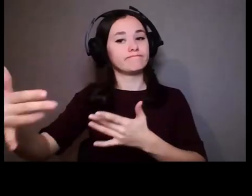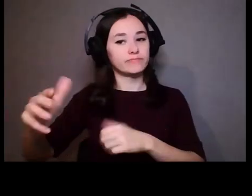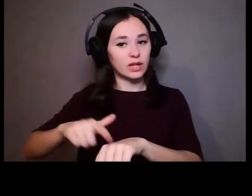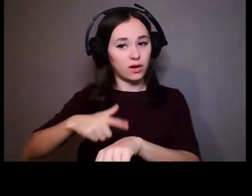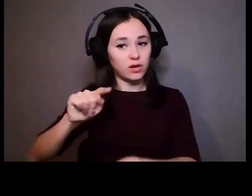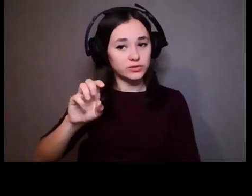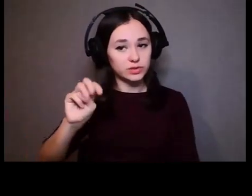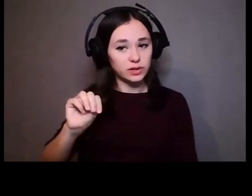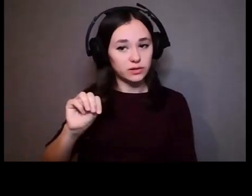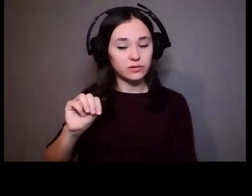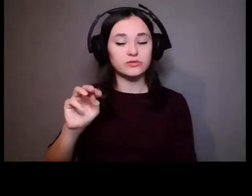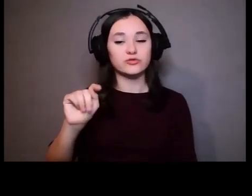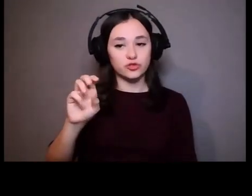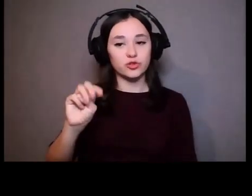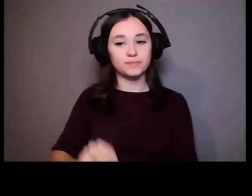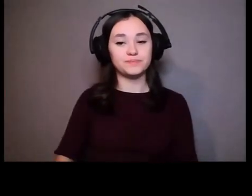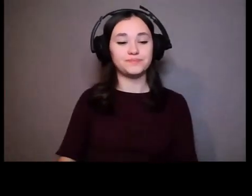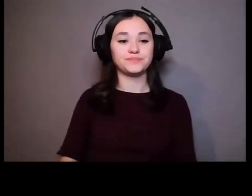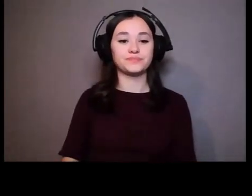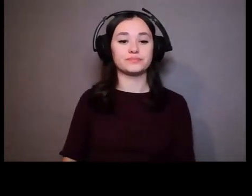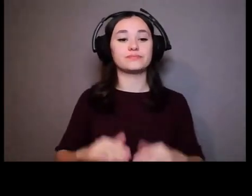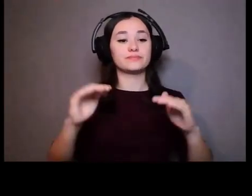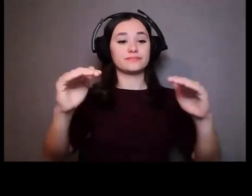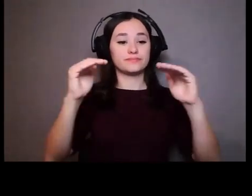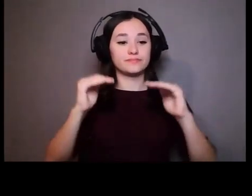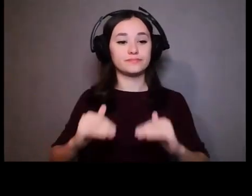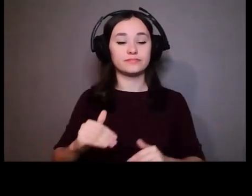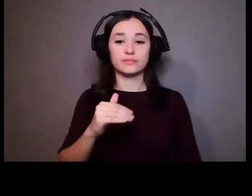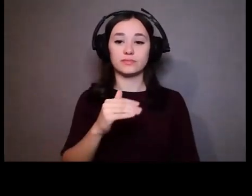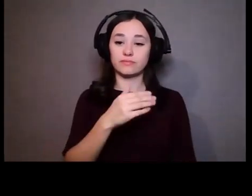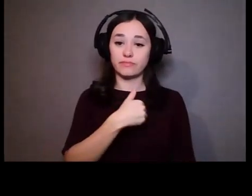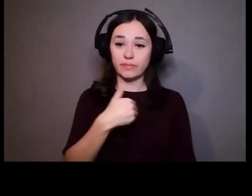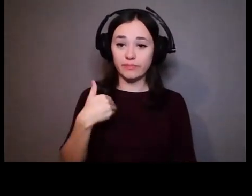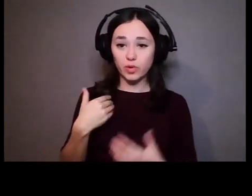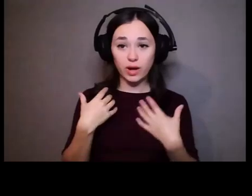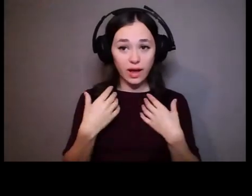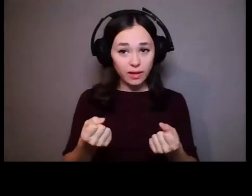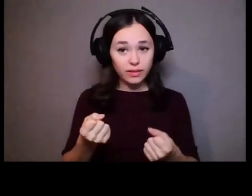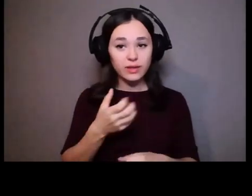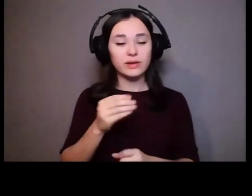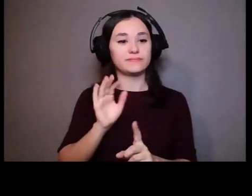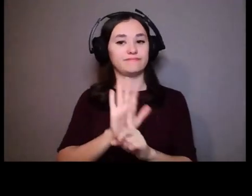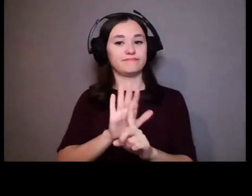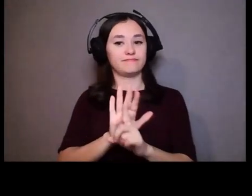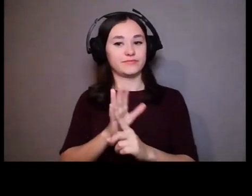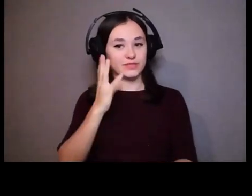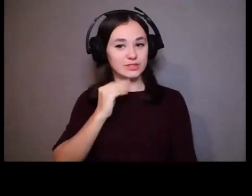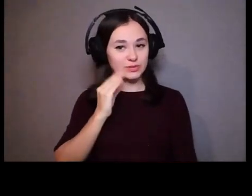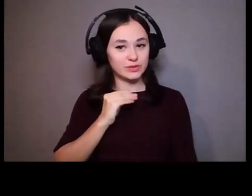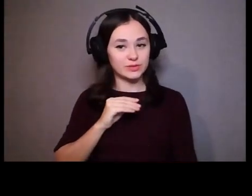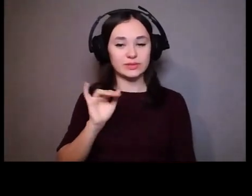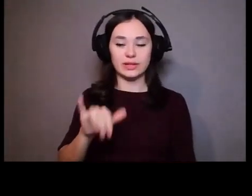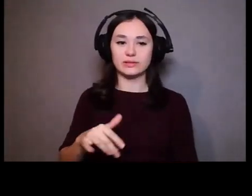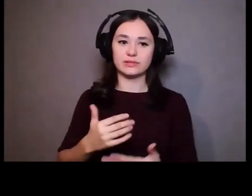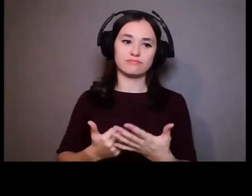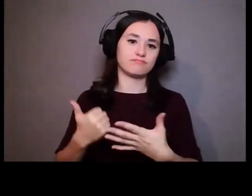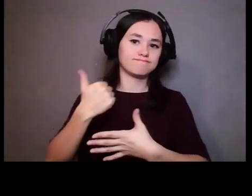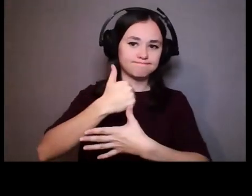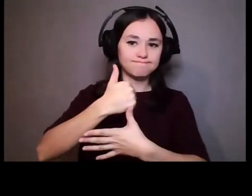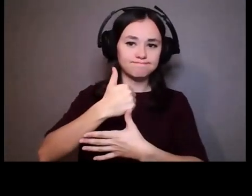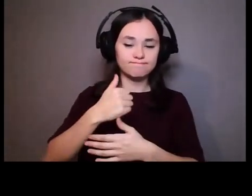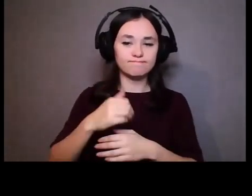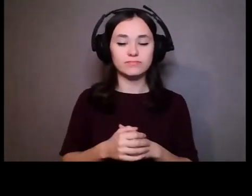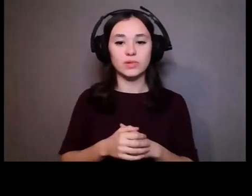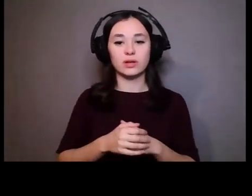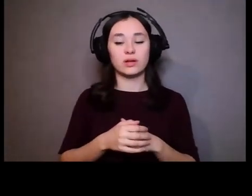4th, we really want to prioritize member health and experience, and that's been core in all of our discussions. At the end of the day, the Medicaid